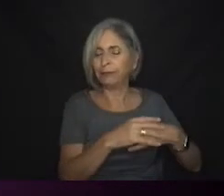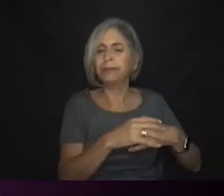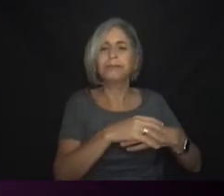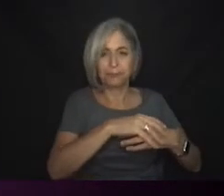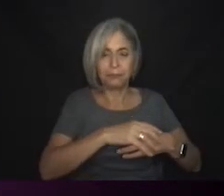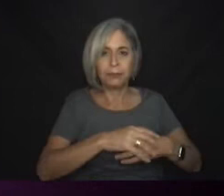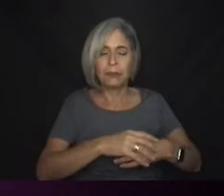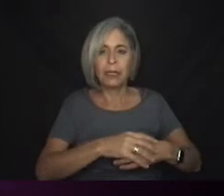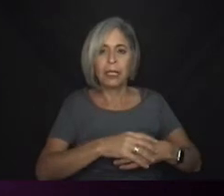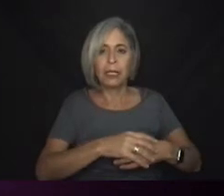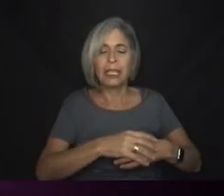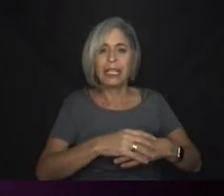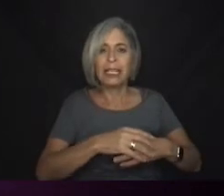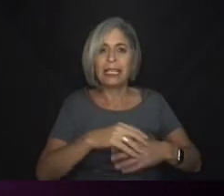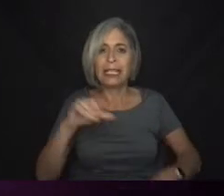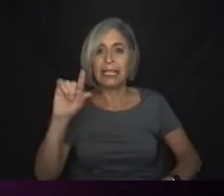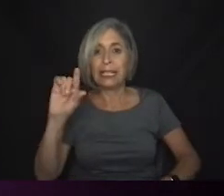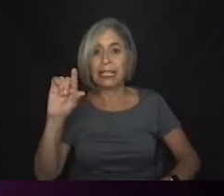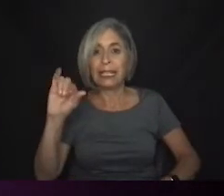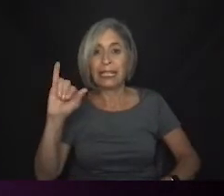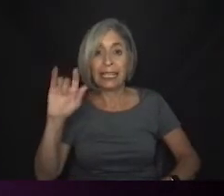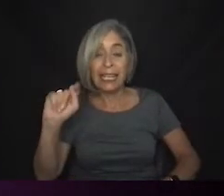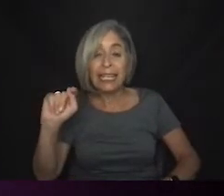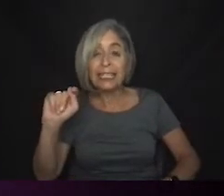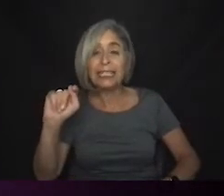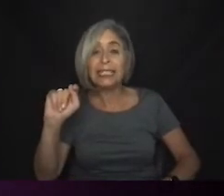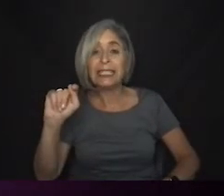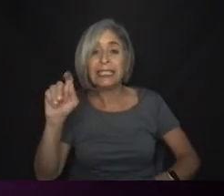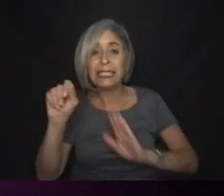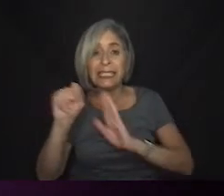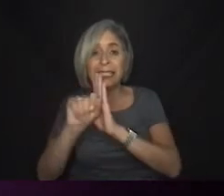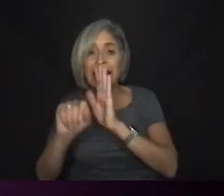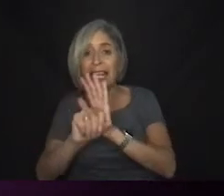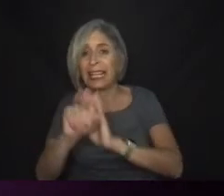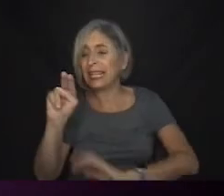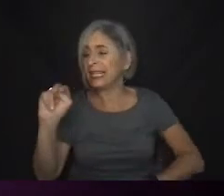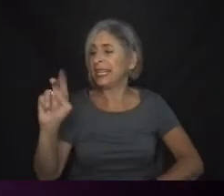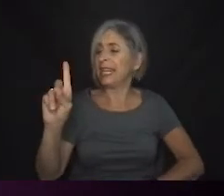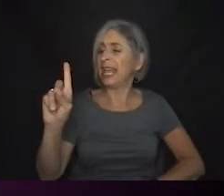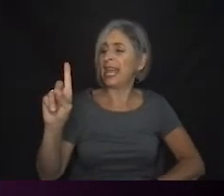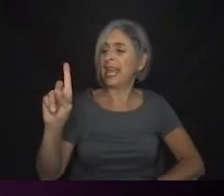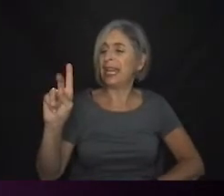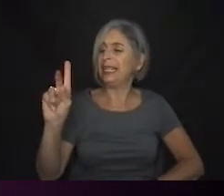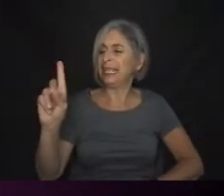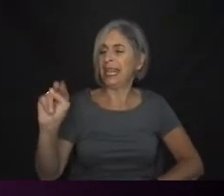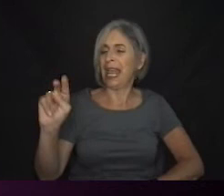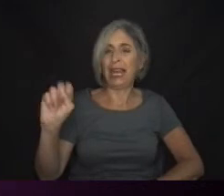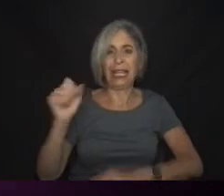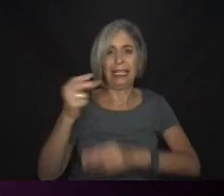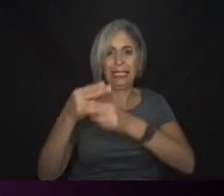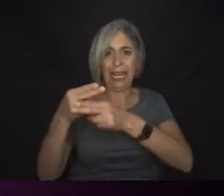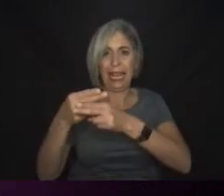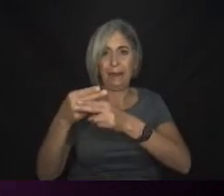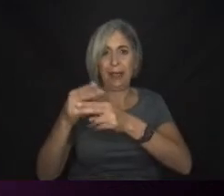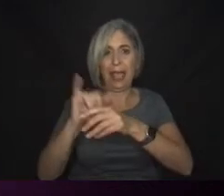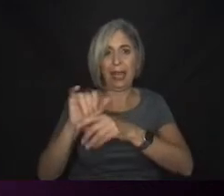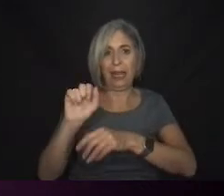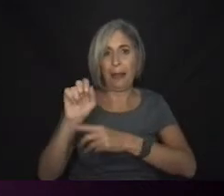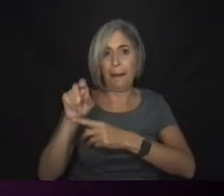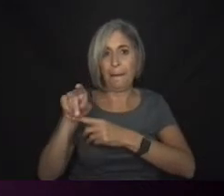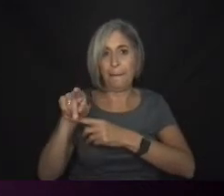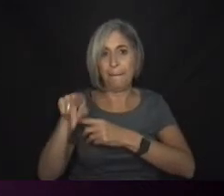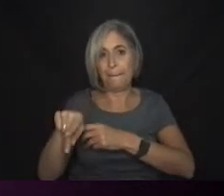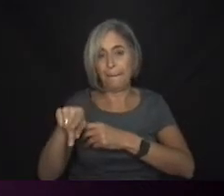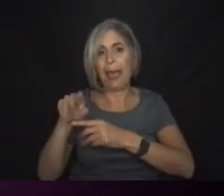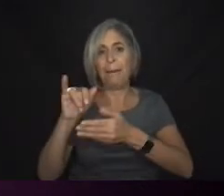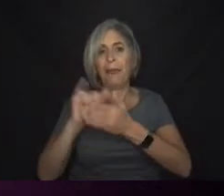something that gets state, like a DNS name, like a path, and maps that state to a